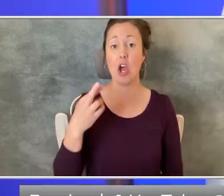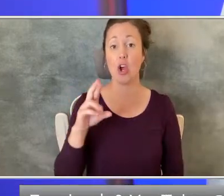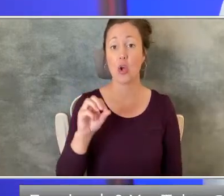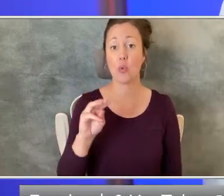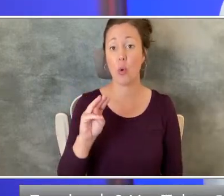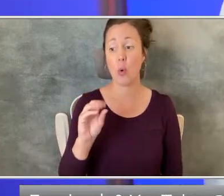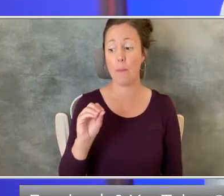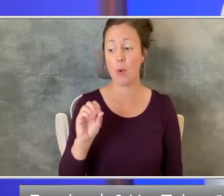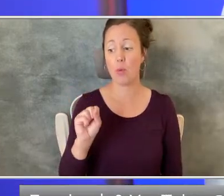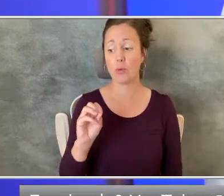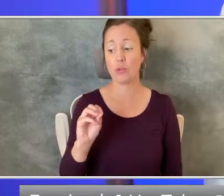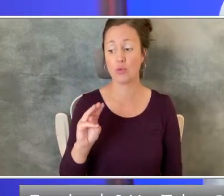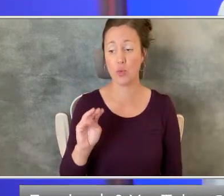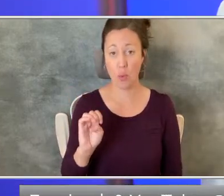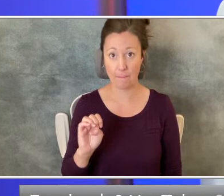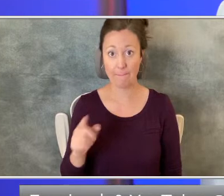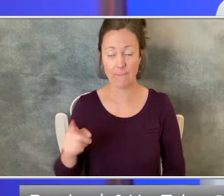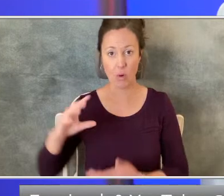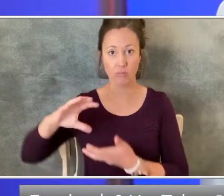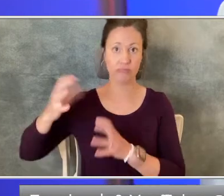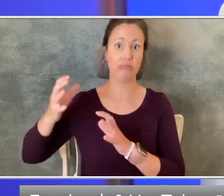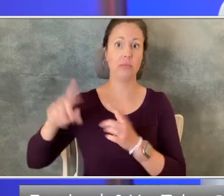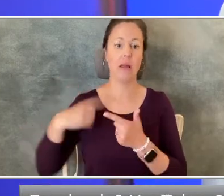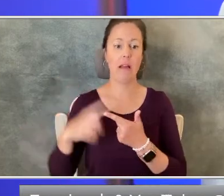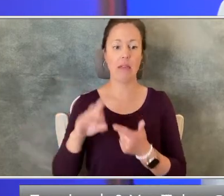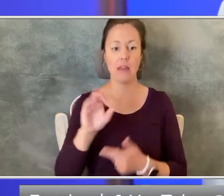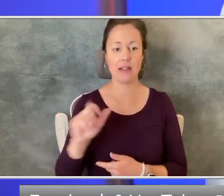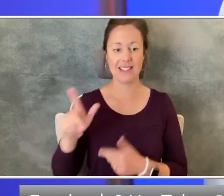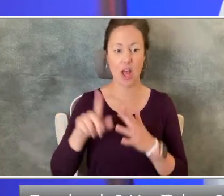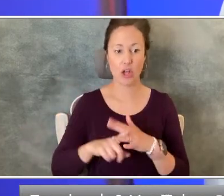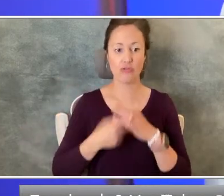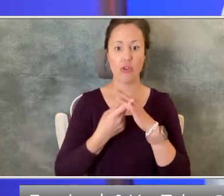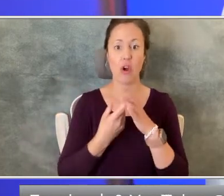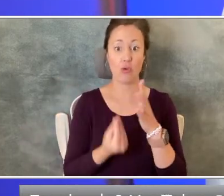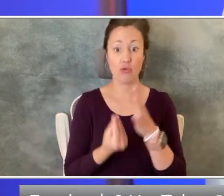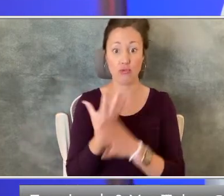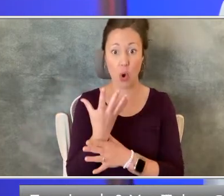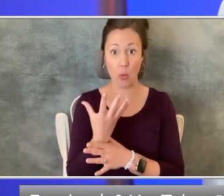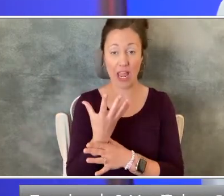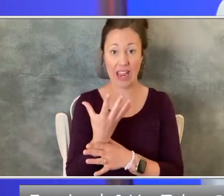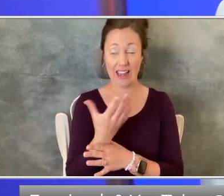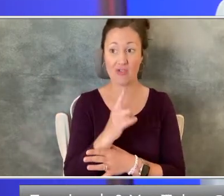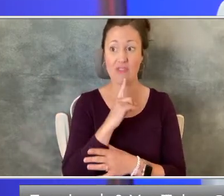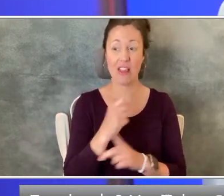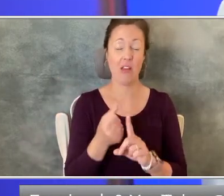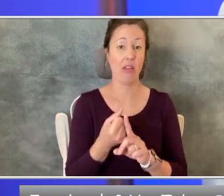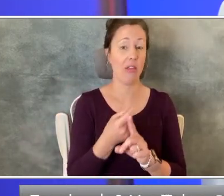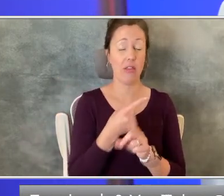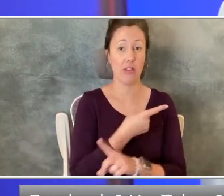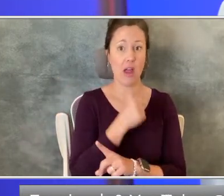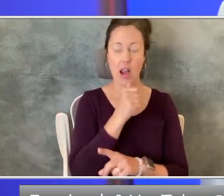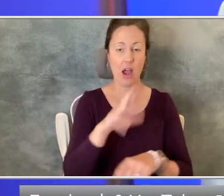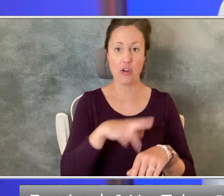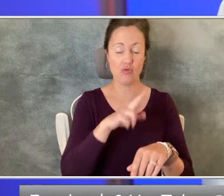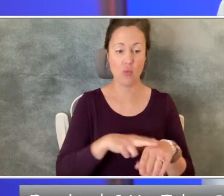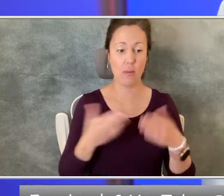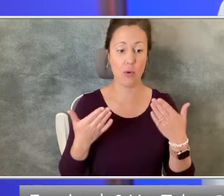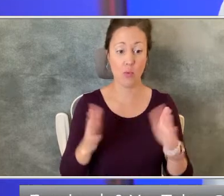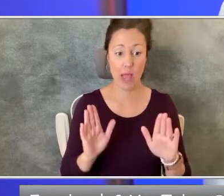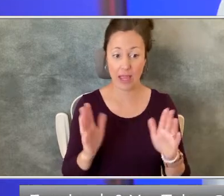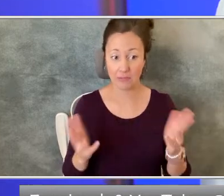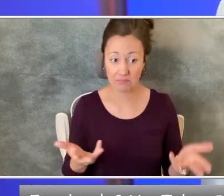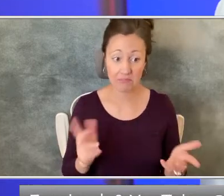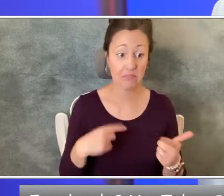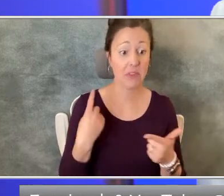cell starts growing and proliferating in a way that it shouldn't normally. proliferate. It's unchecked,